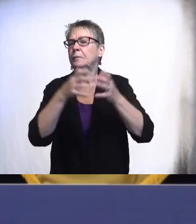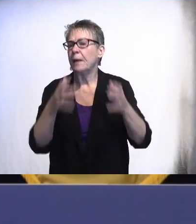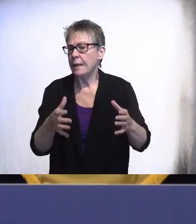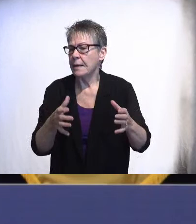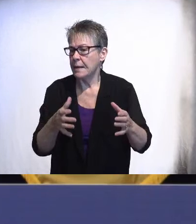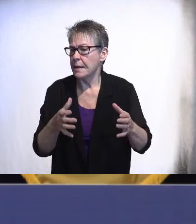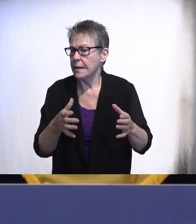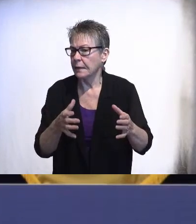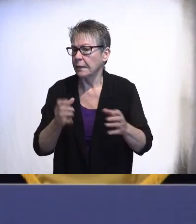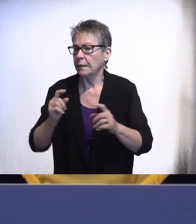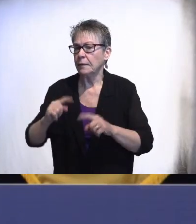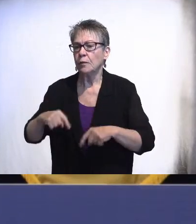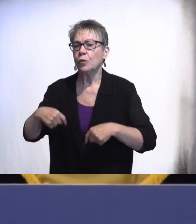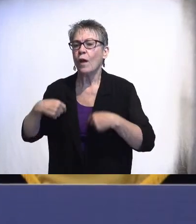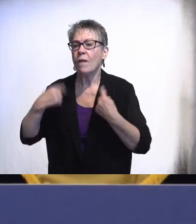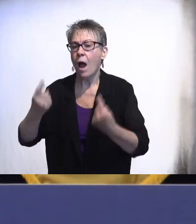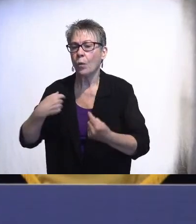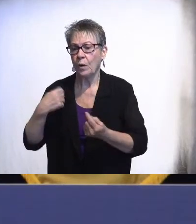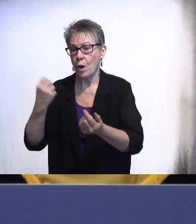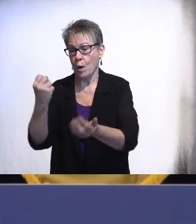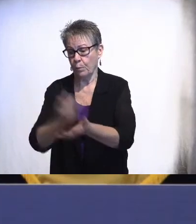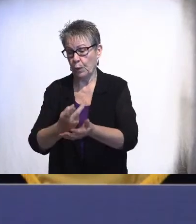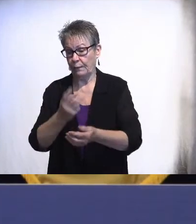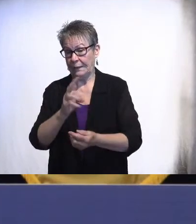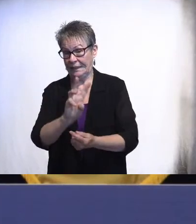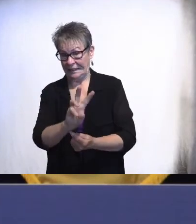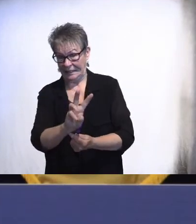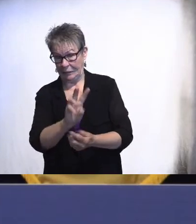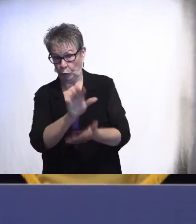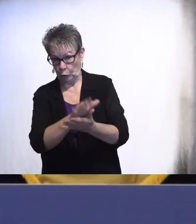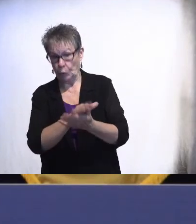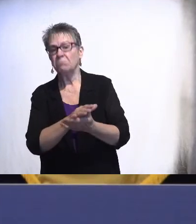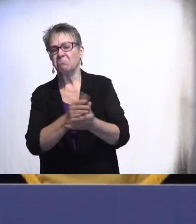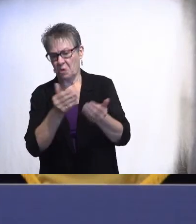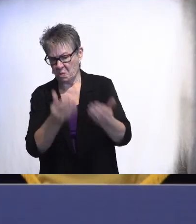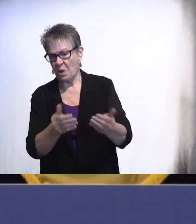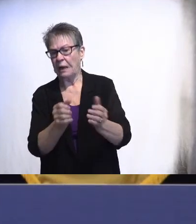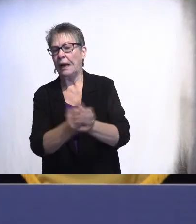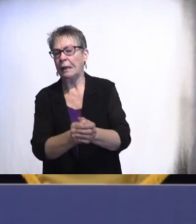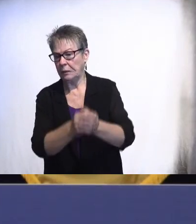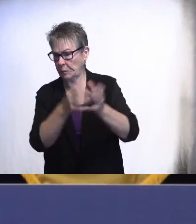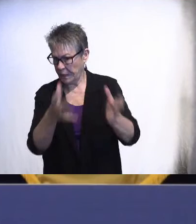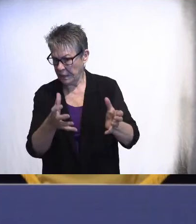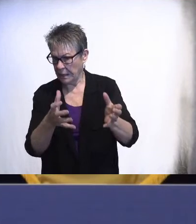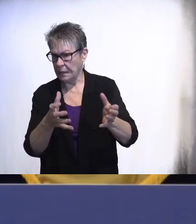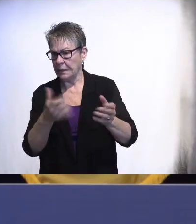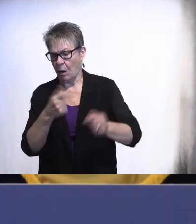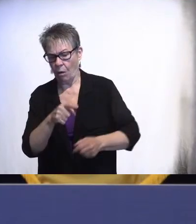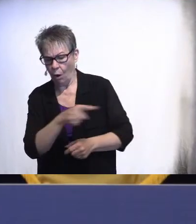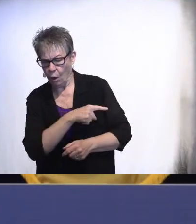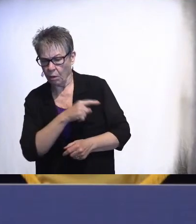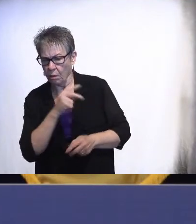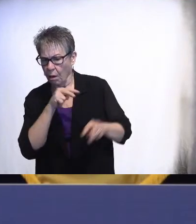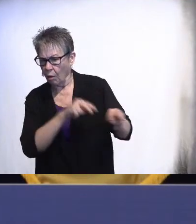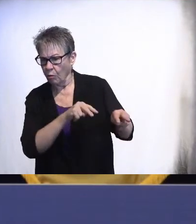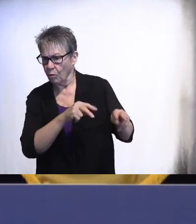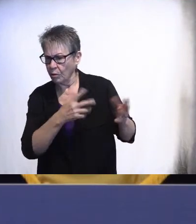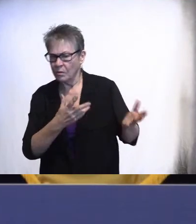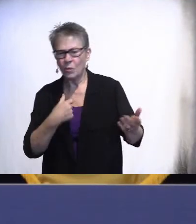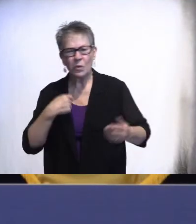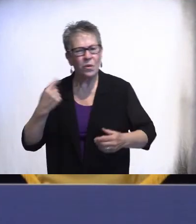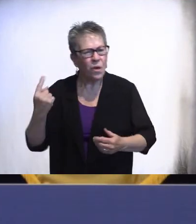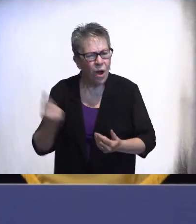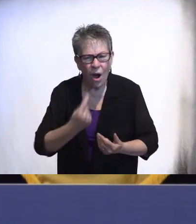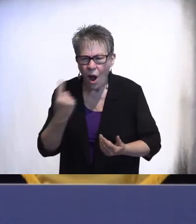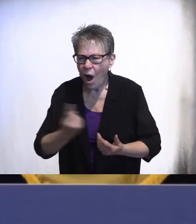Another plus or minus 1,000 seats. So the fact of the matter is we have from moment one have said we're